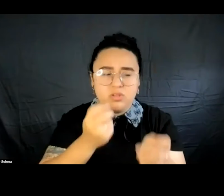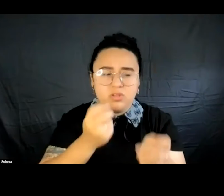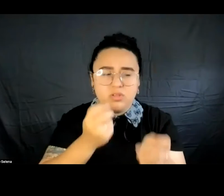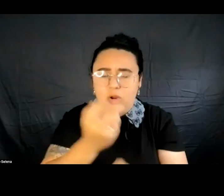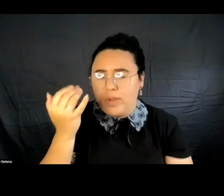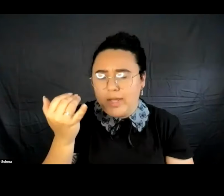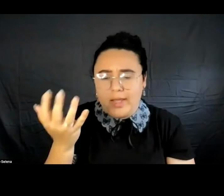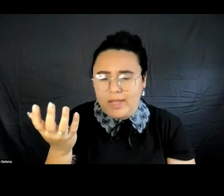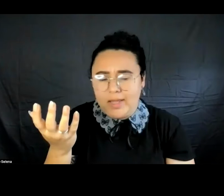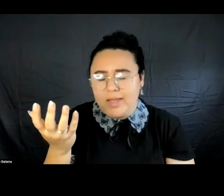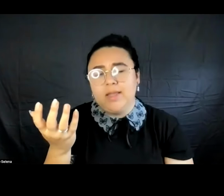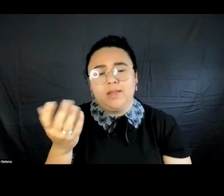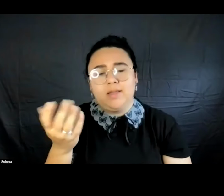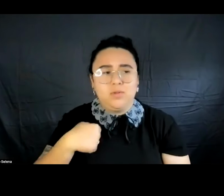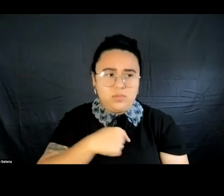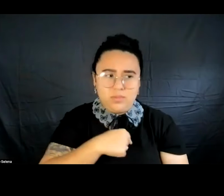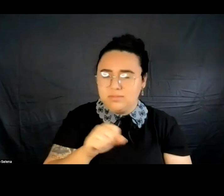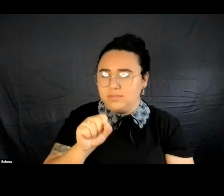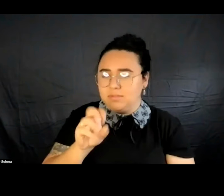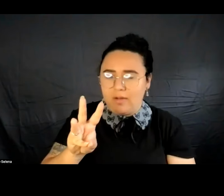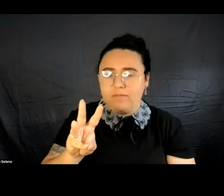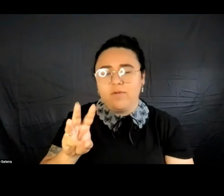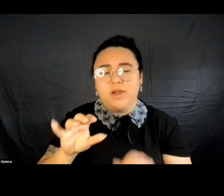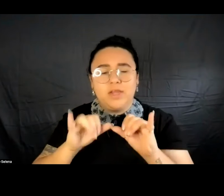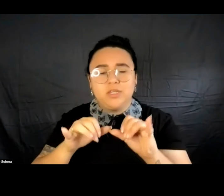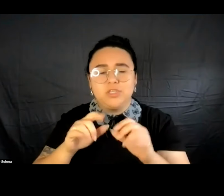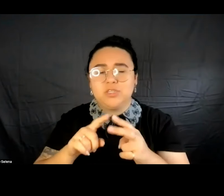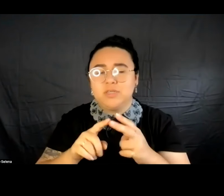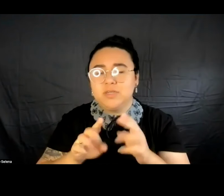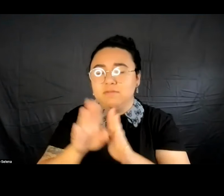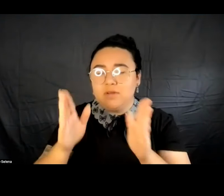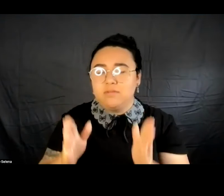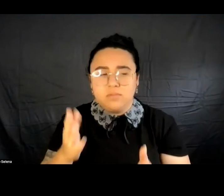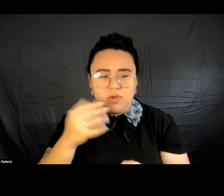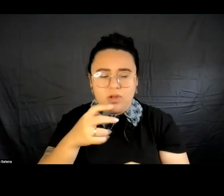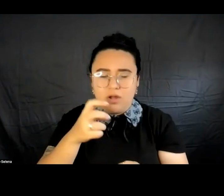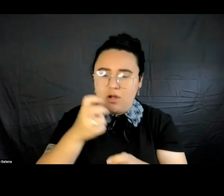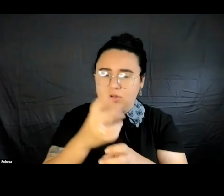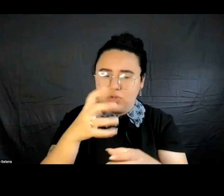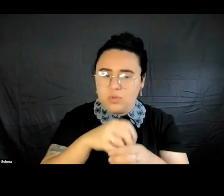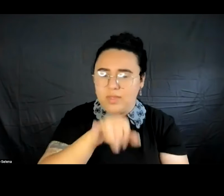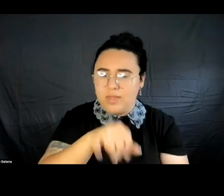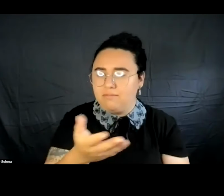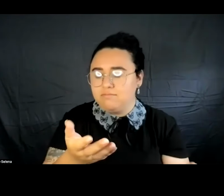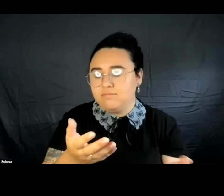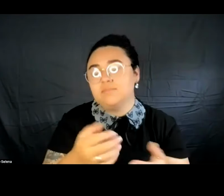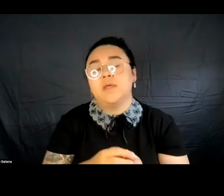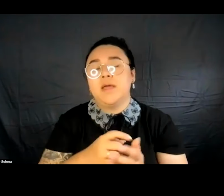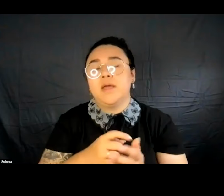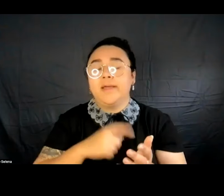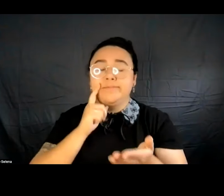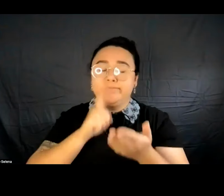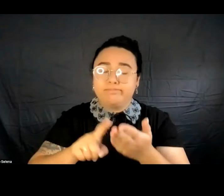software engineers and as developers? And one of the things I discovered as I dug in